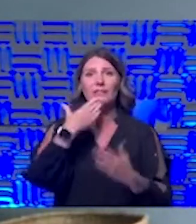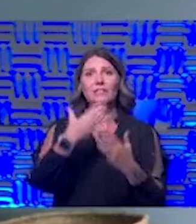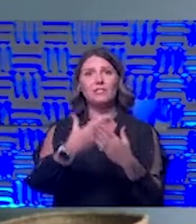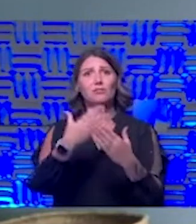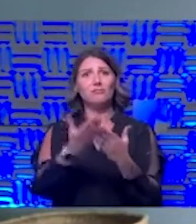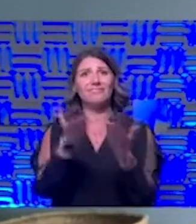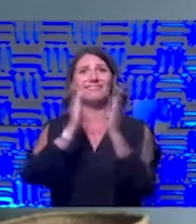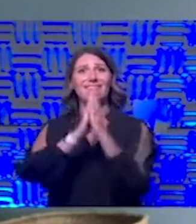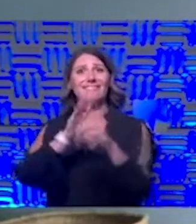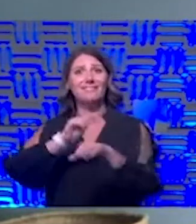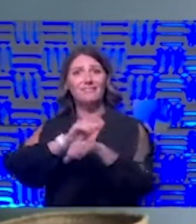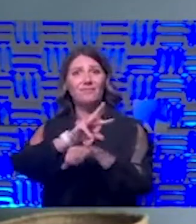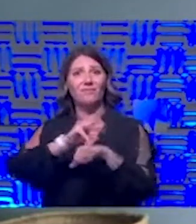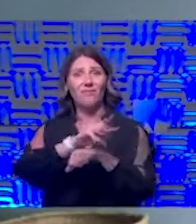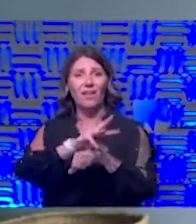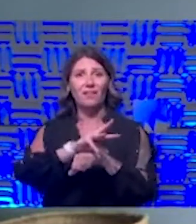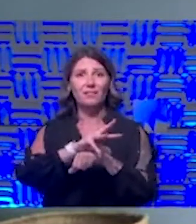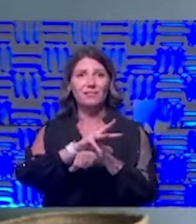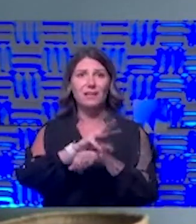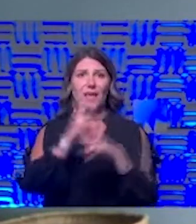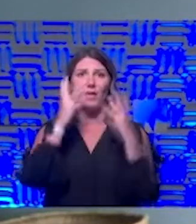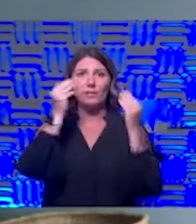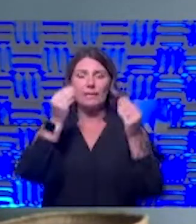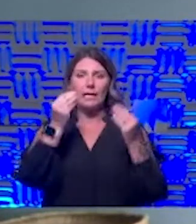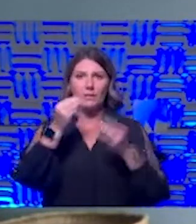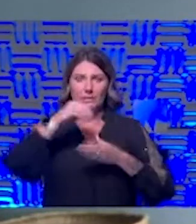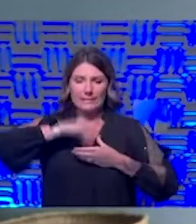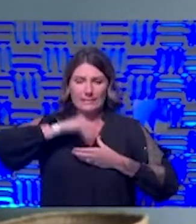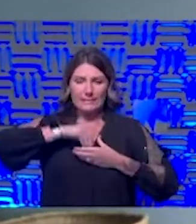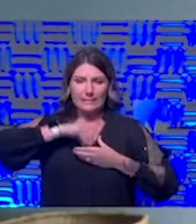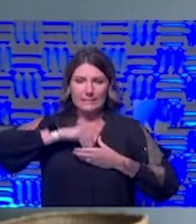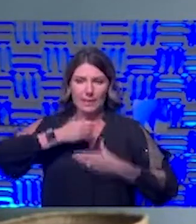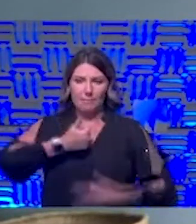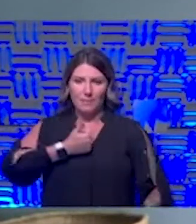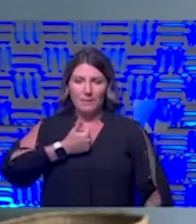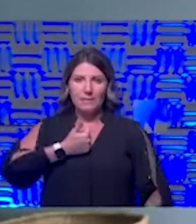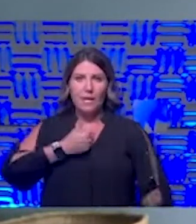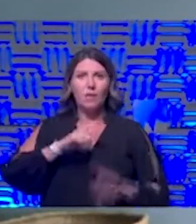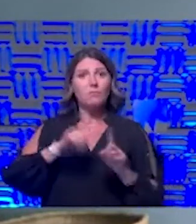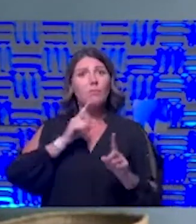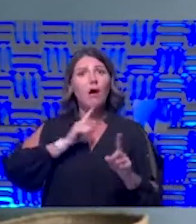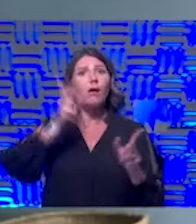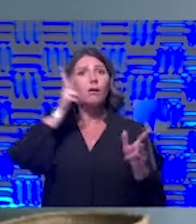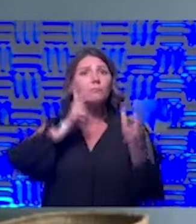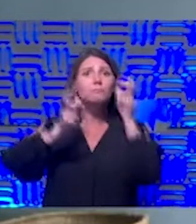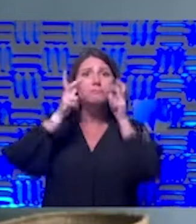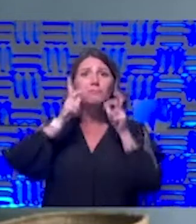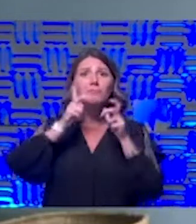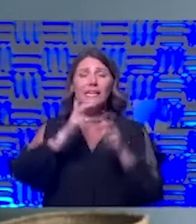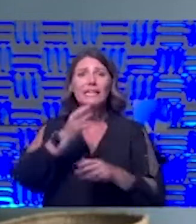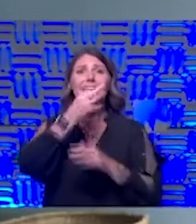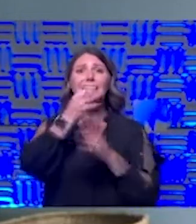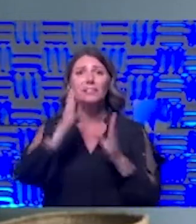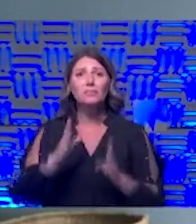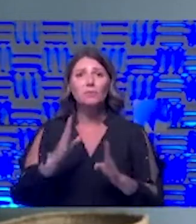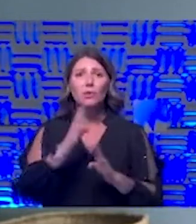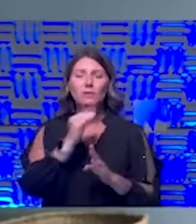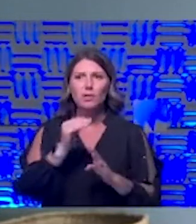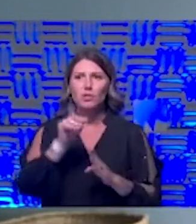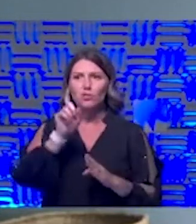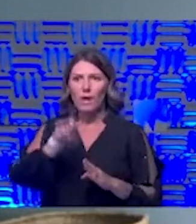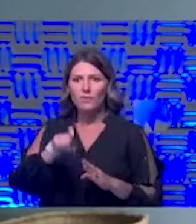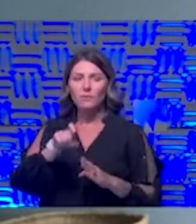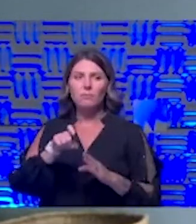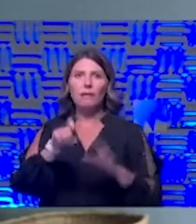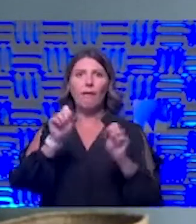counsel outside of yourself, to listen to experts, but then also you have to have a way of checking in